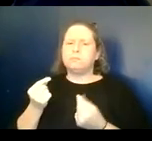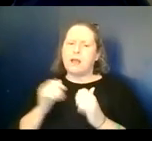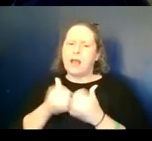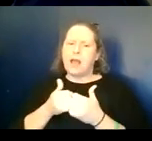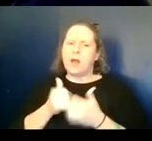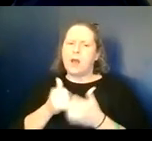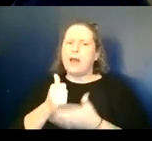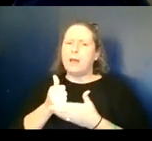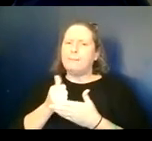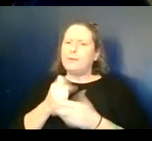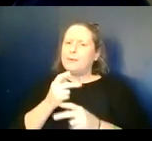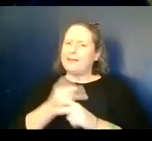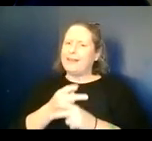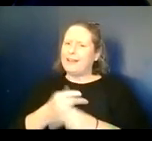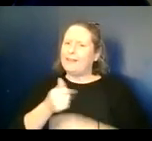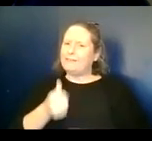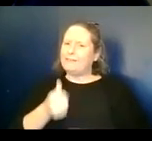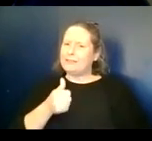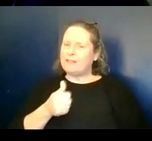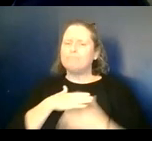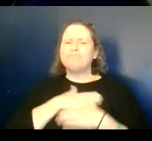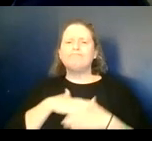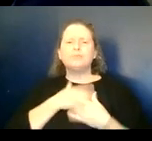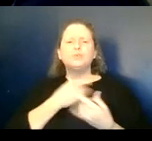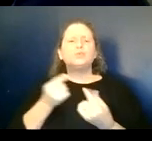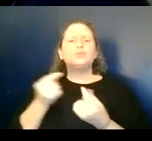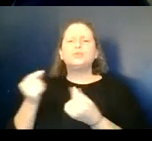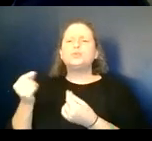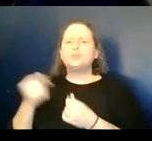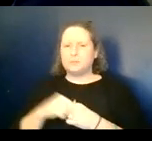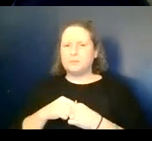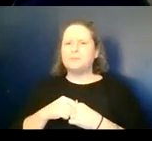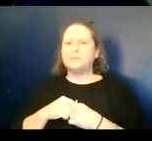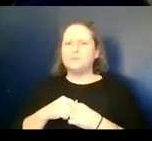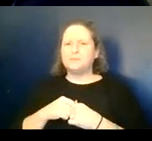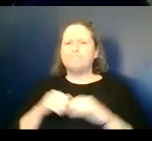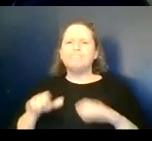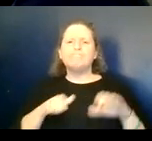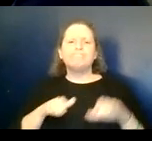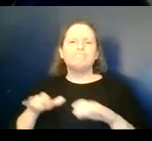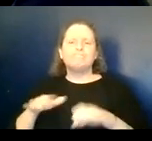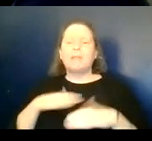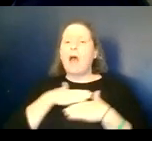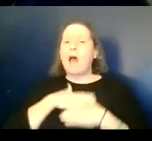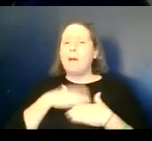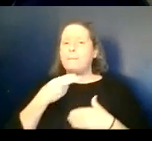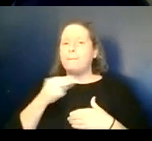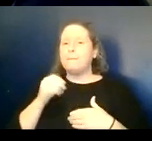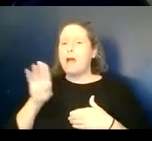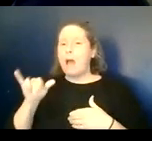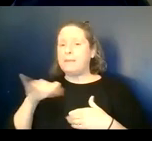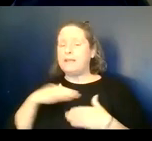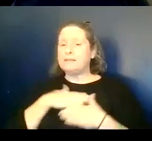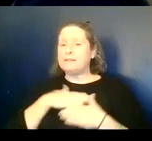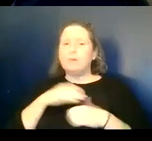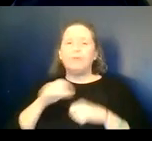help you take care of yourself? You could do hobbies that you like to do, like riding a bike, playing